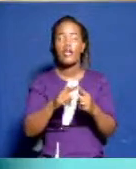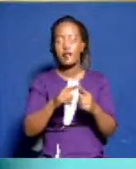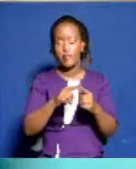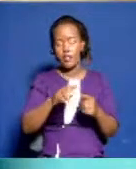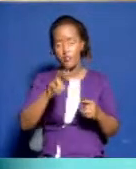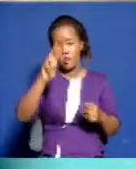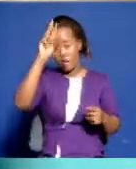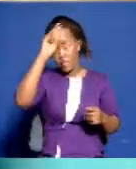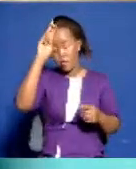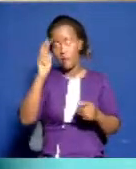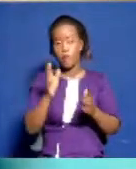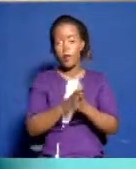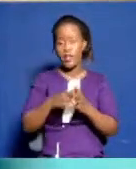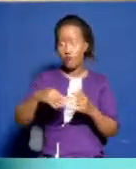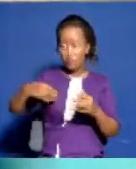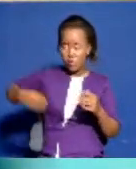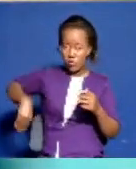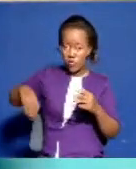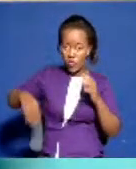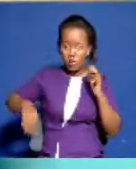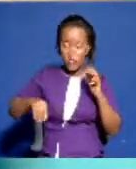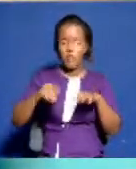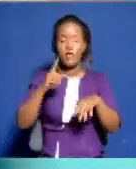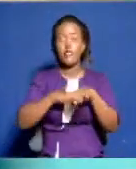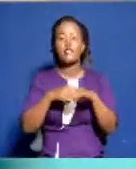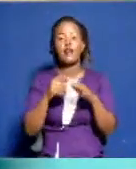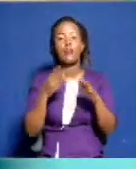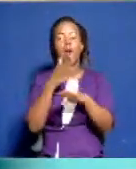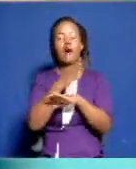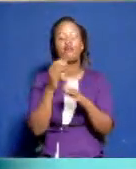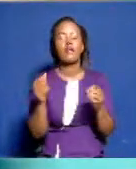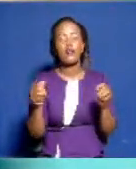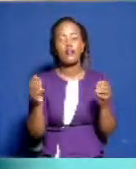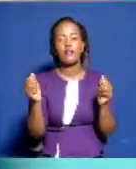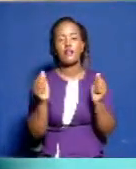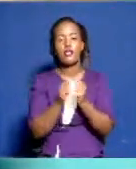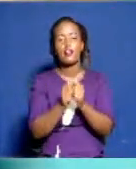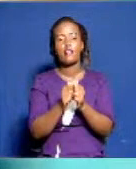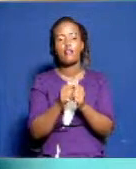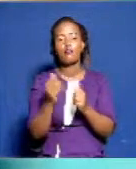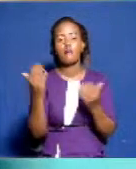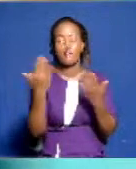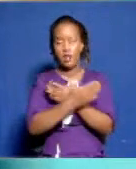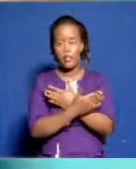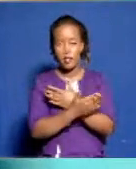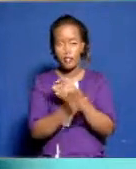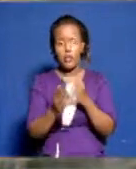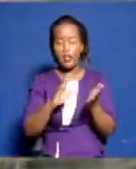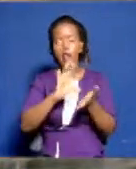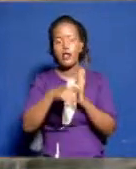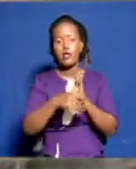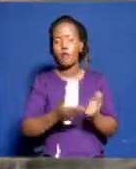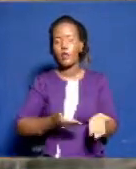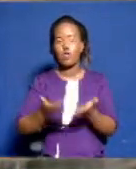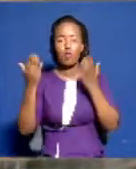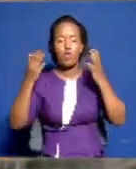is carried out during curfew hours, with the stolen livestock allegedly transported by lorries.